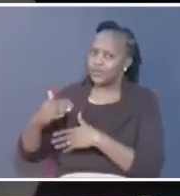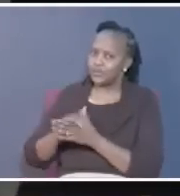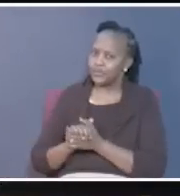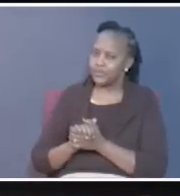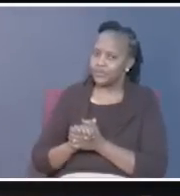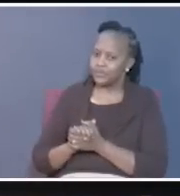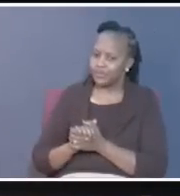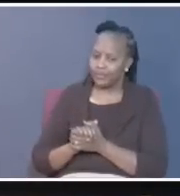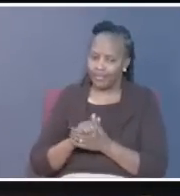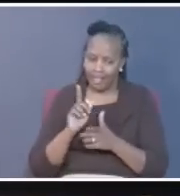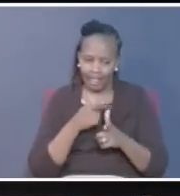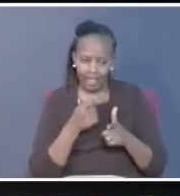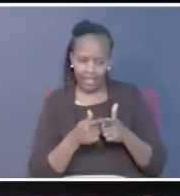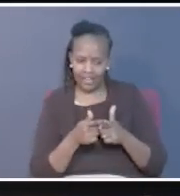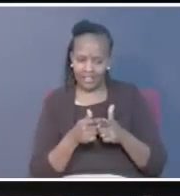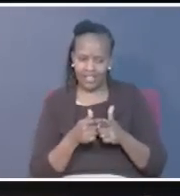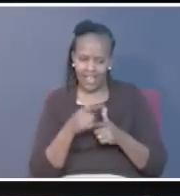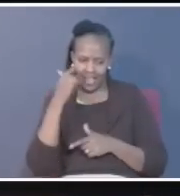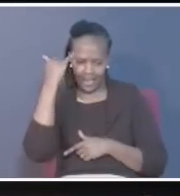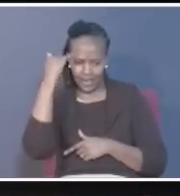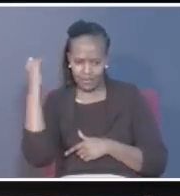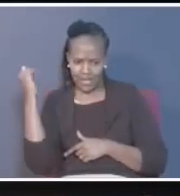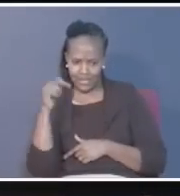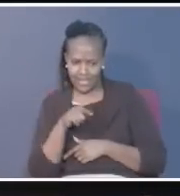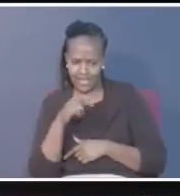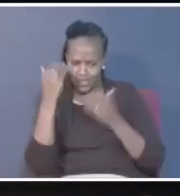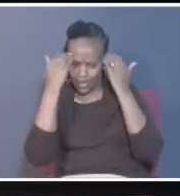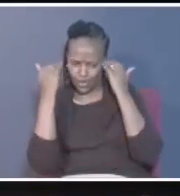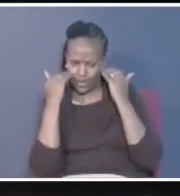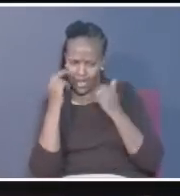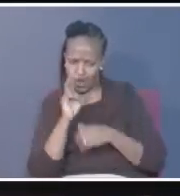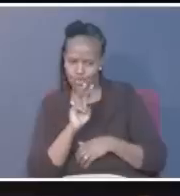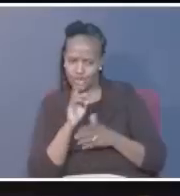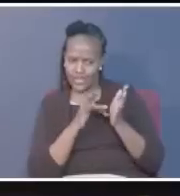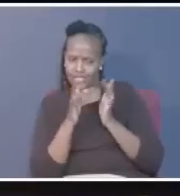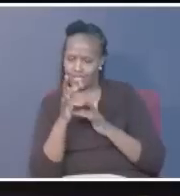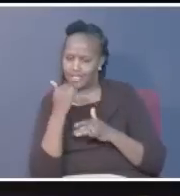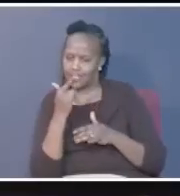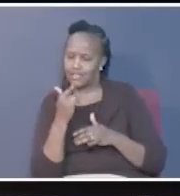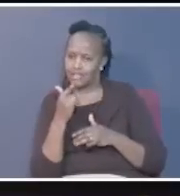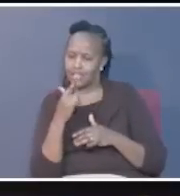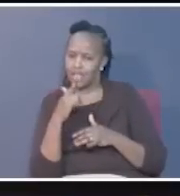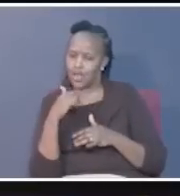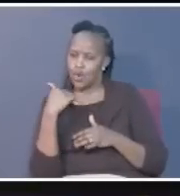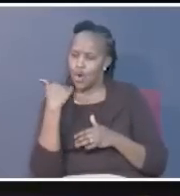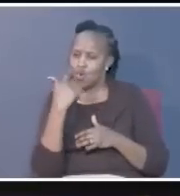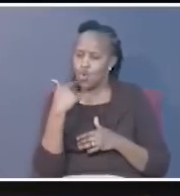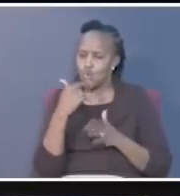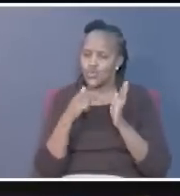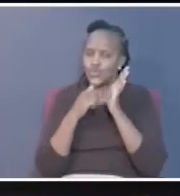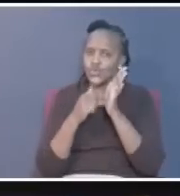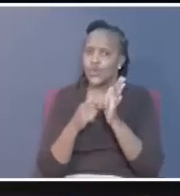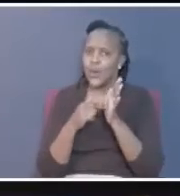And this lawyer, I imagine, looked at Jesus and he said this, the one who showed mercy to